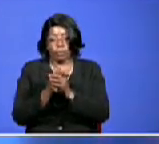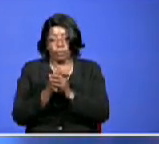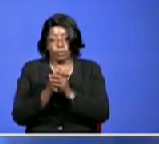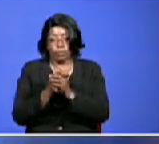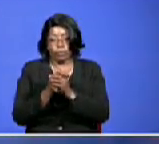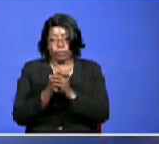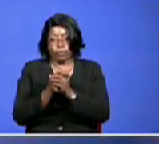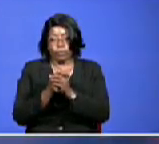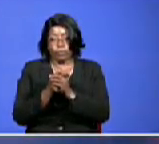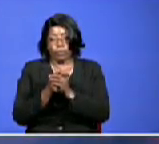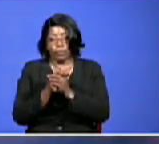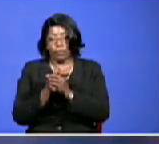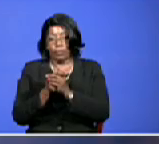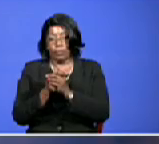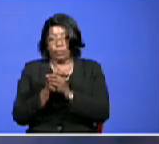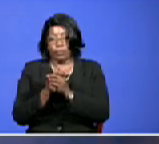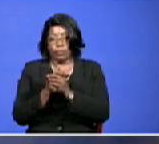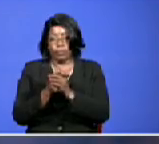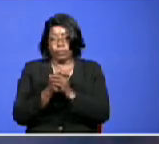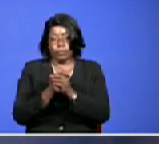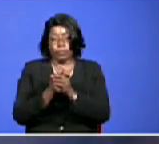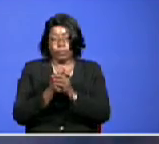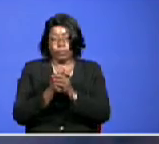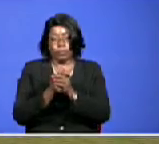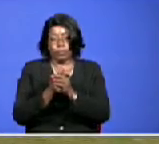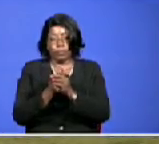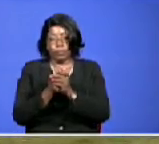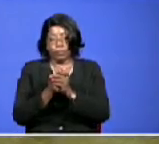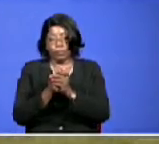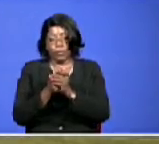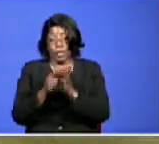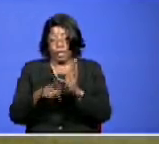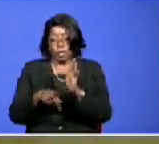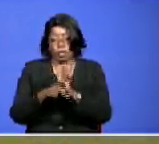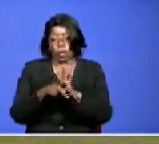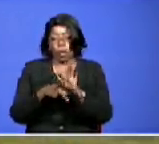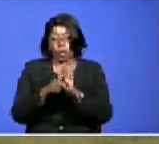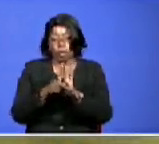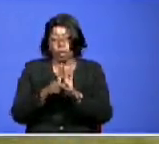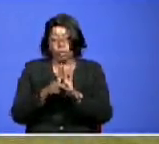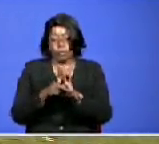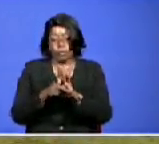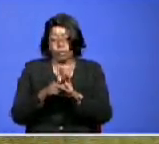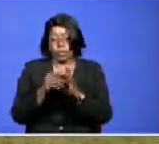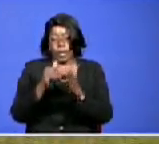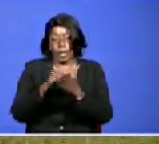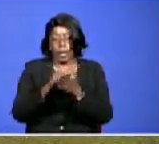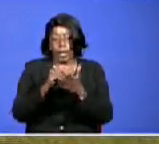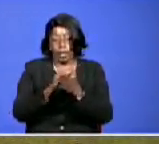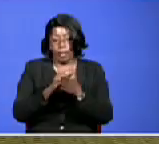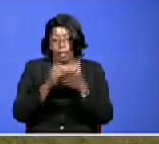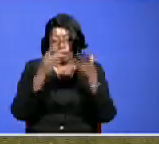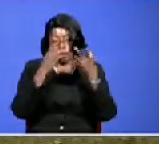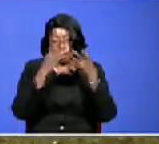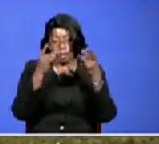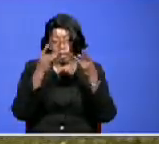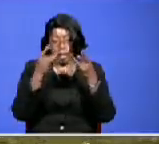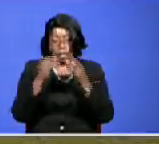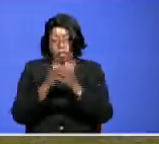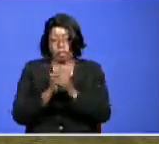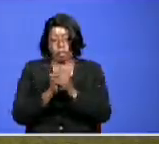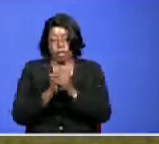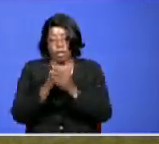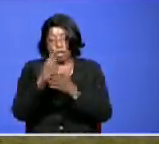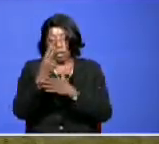to Duke in the national semifinal. In soccer news, with the big showdown against Bonaire in the CONCACAF League of Nations, players donning